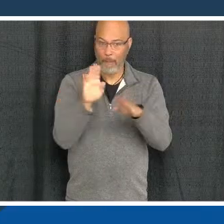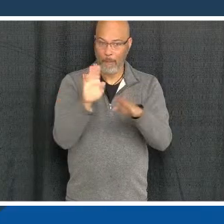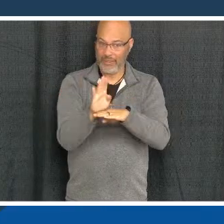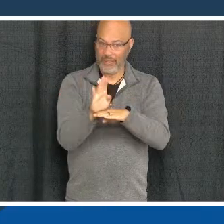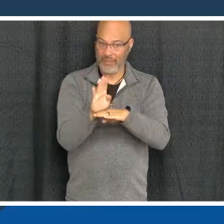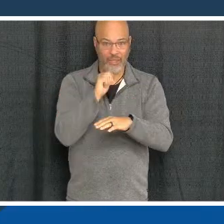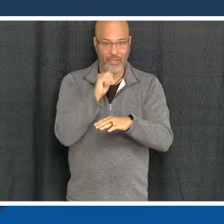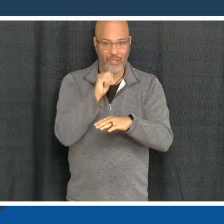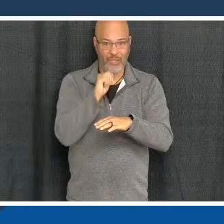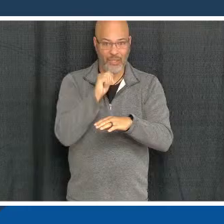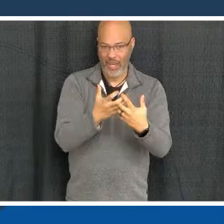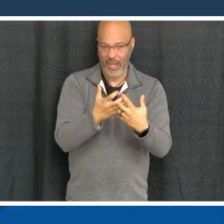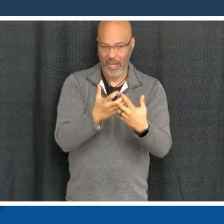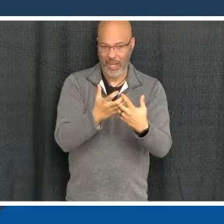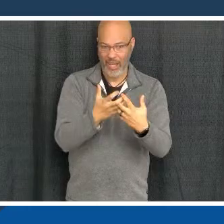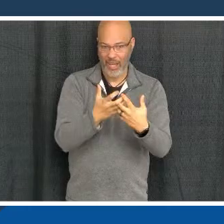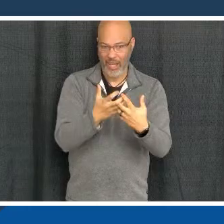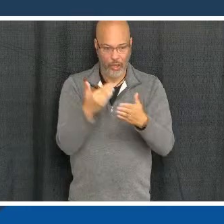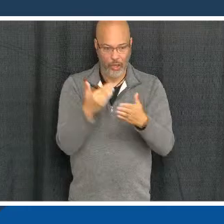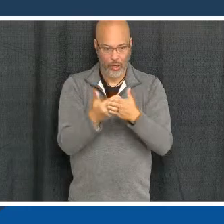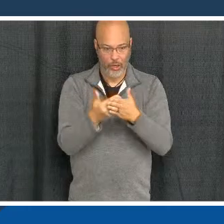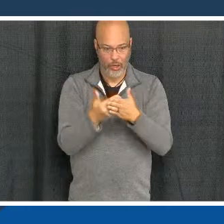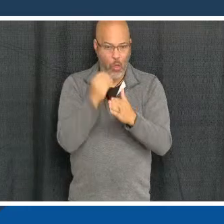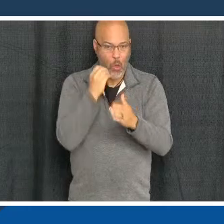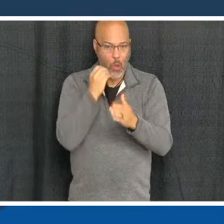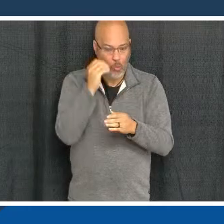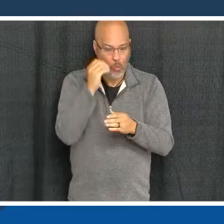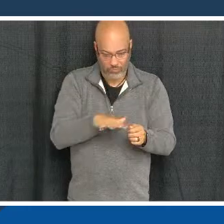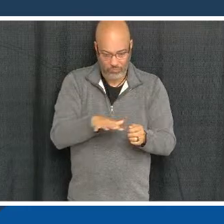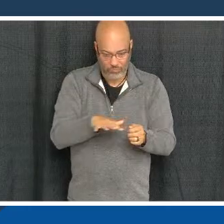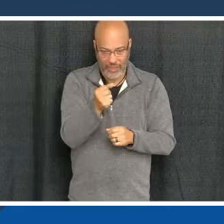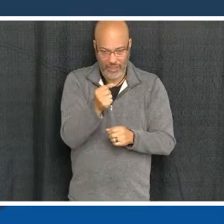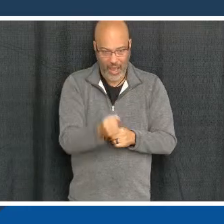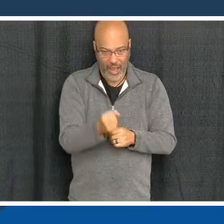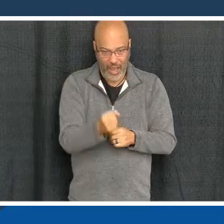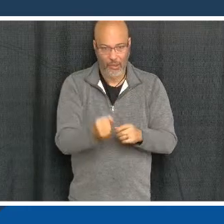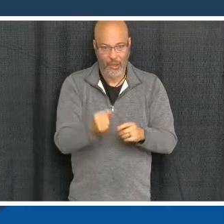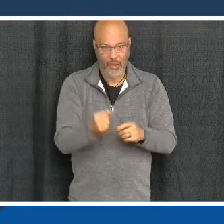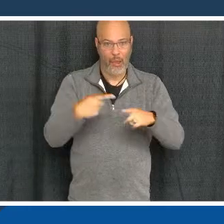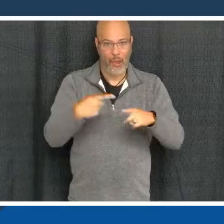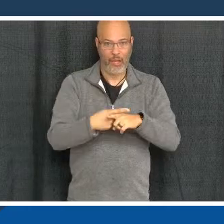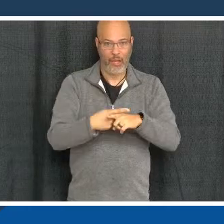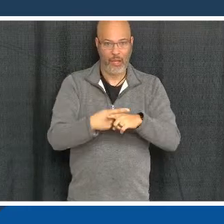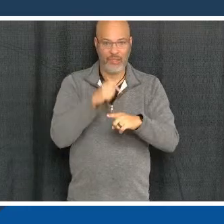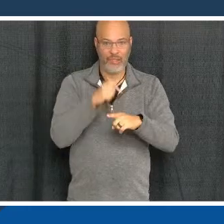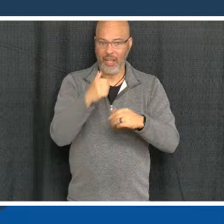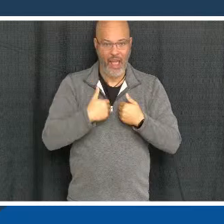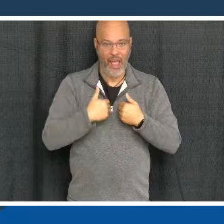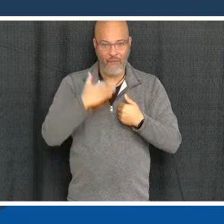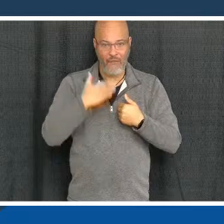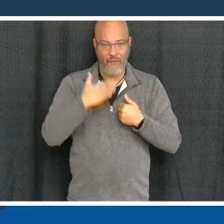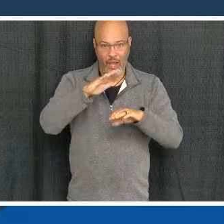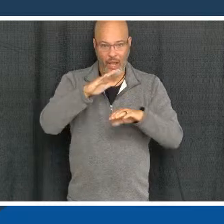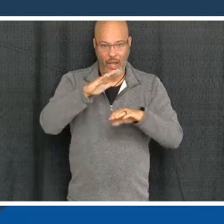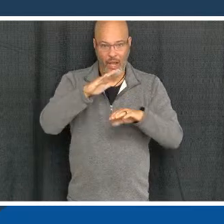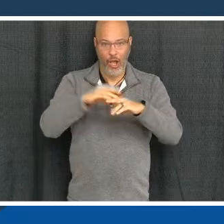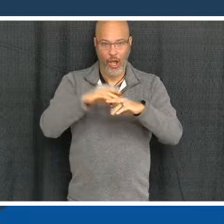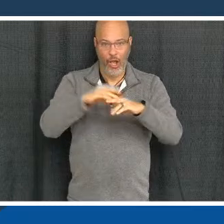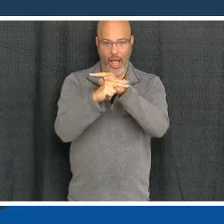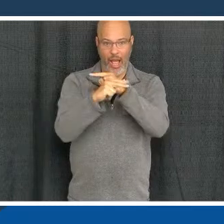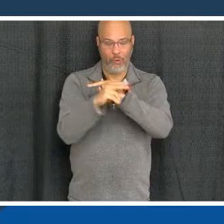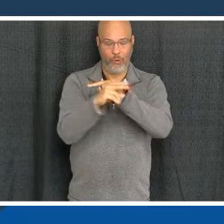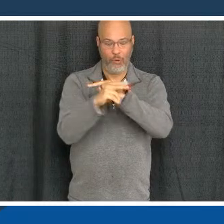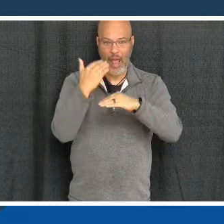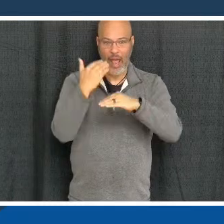which are not complementary to family residents to the south. In addition, the parcel does not have usable frontage along an arterial highway and